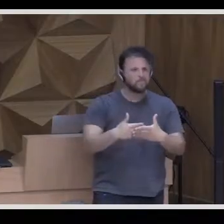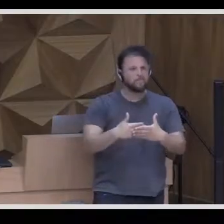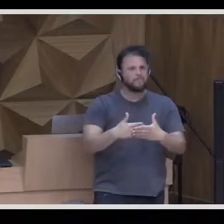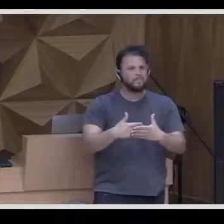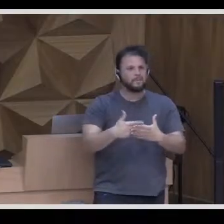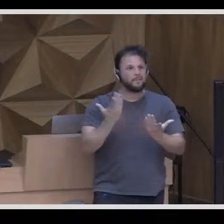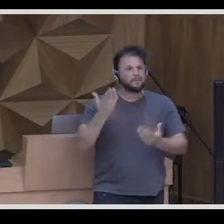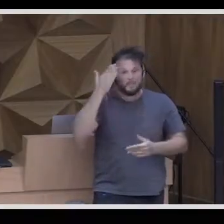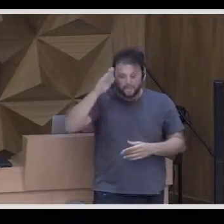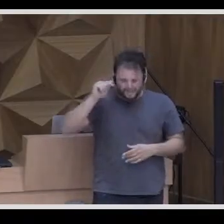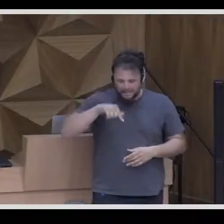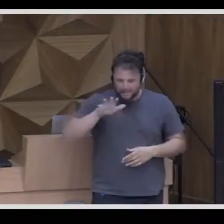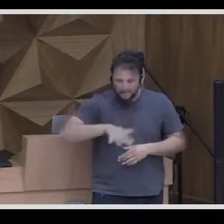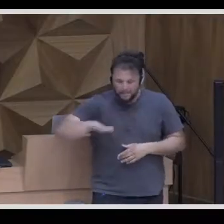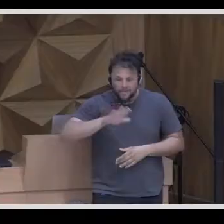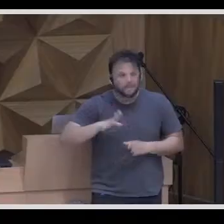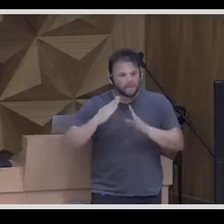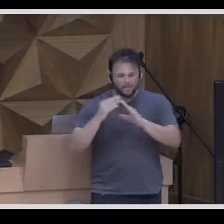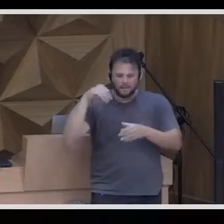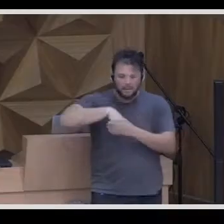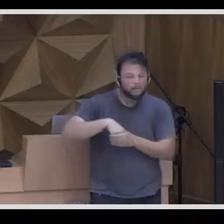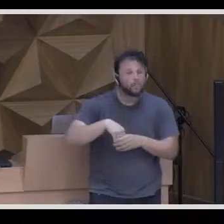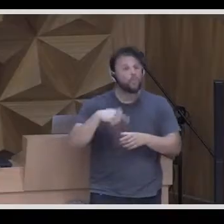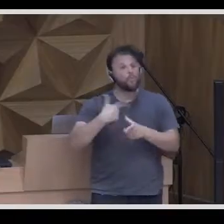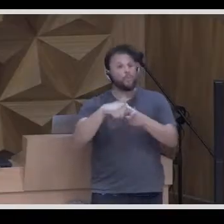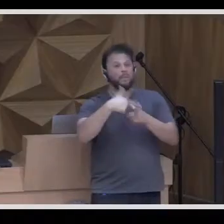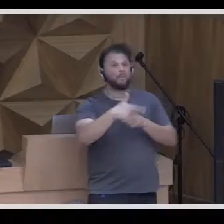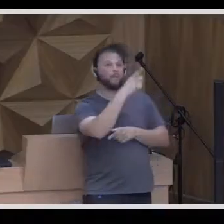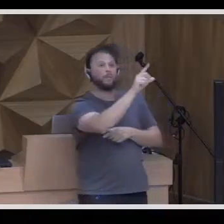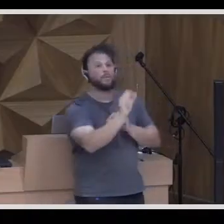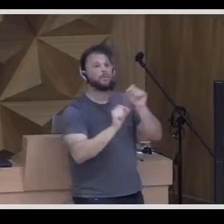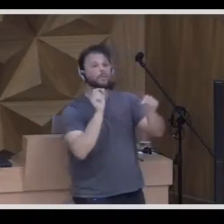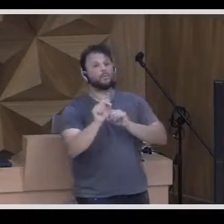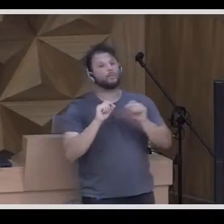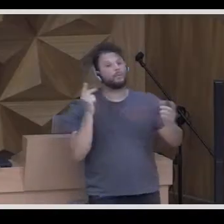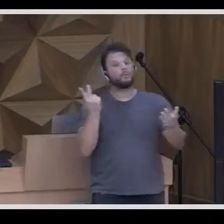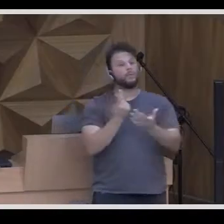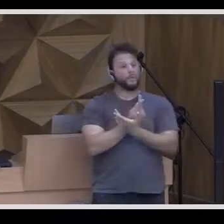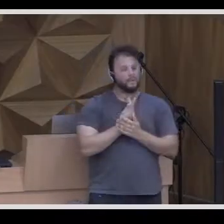The other problem, and the other reason running long-term studies is tricky, is the